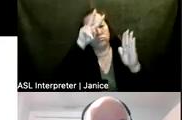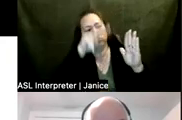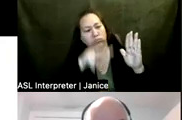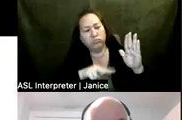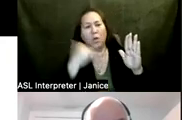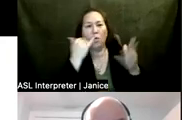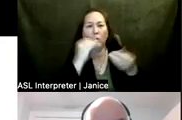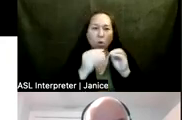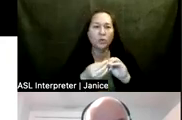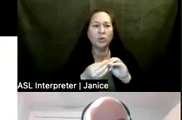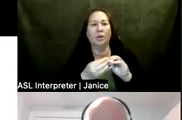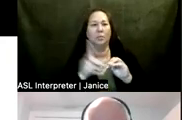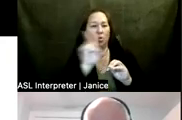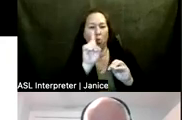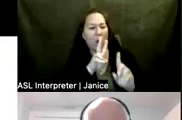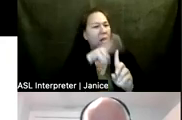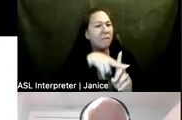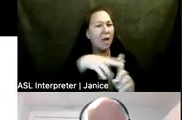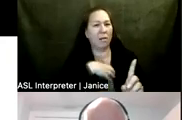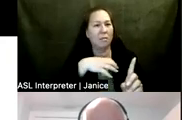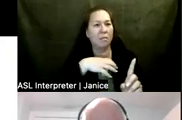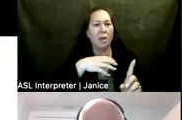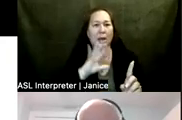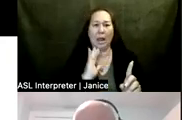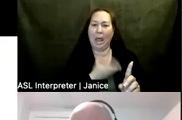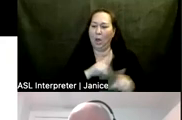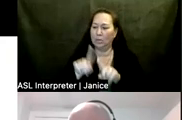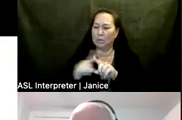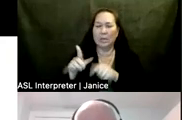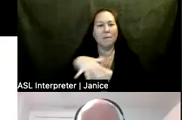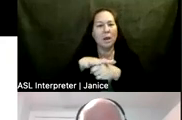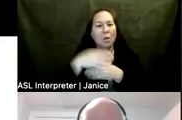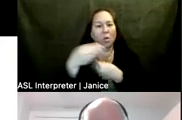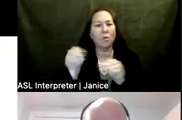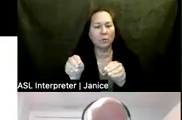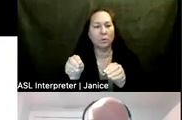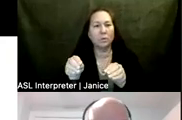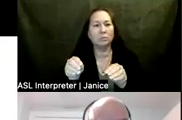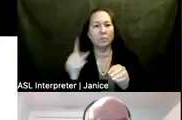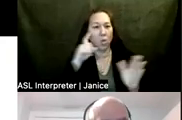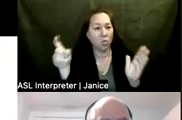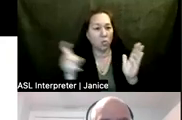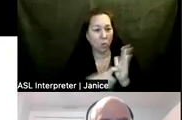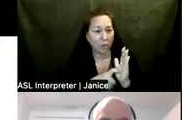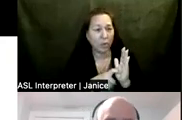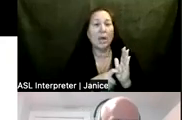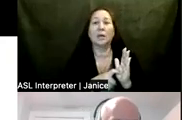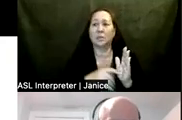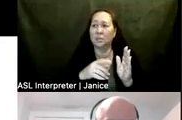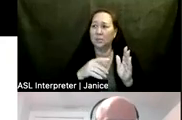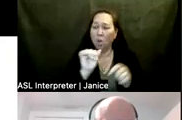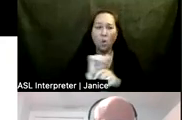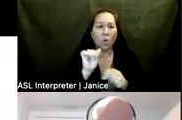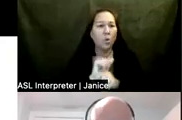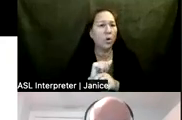different area offices. So recognizing workers move, workers cross